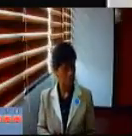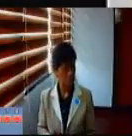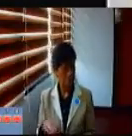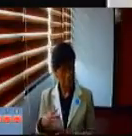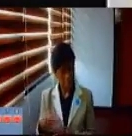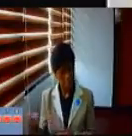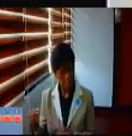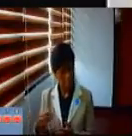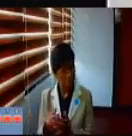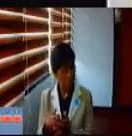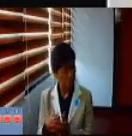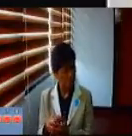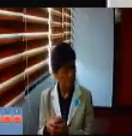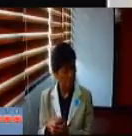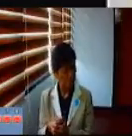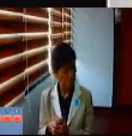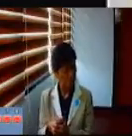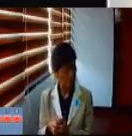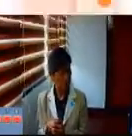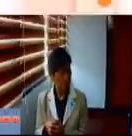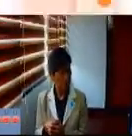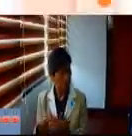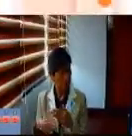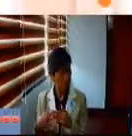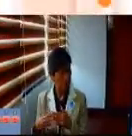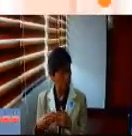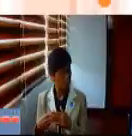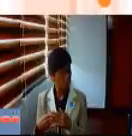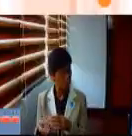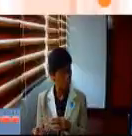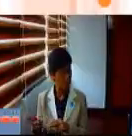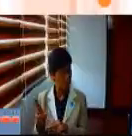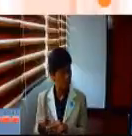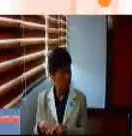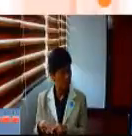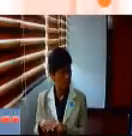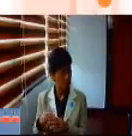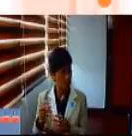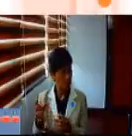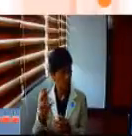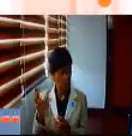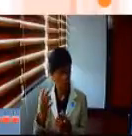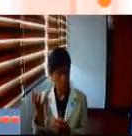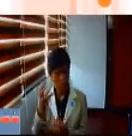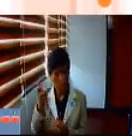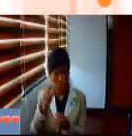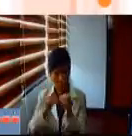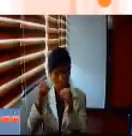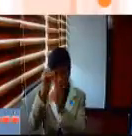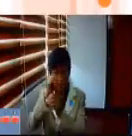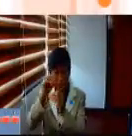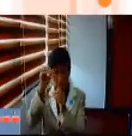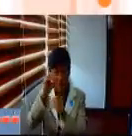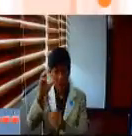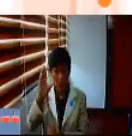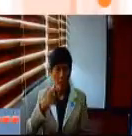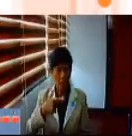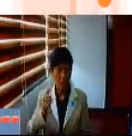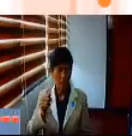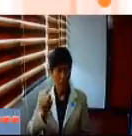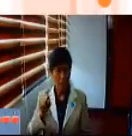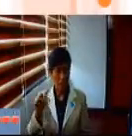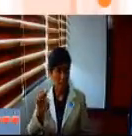it's, I guess basically it's the increase in greenhouse gases so that the earth is warming.